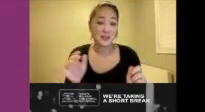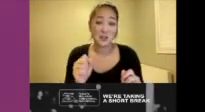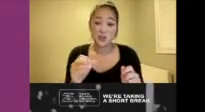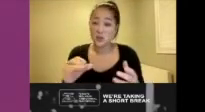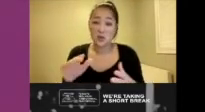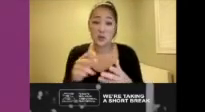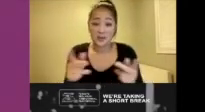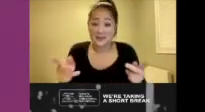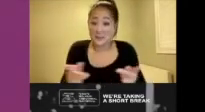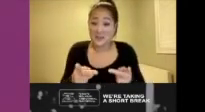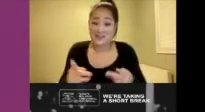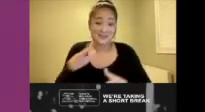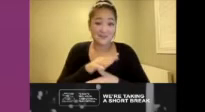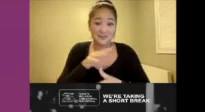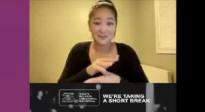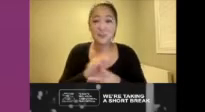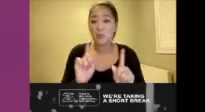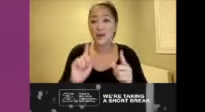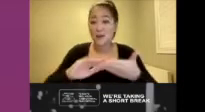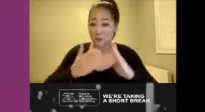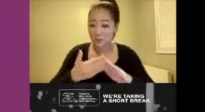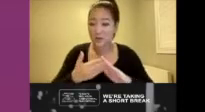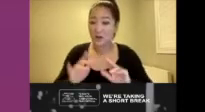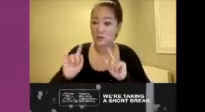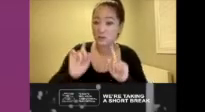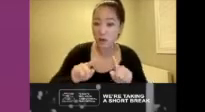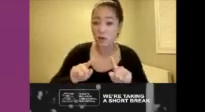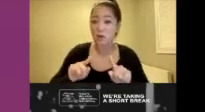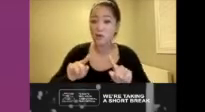And it's a place where you feel safe and you can explore.